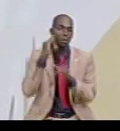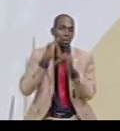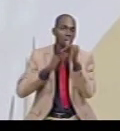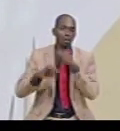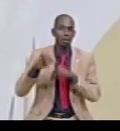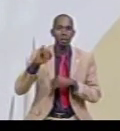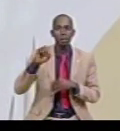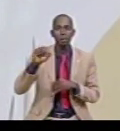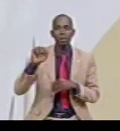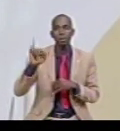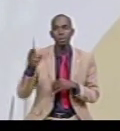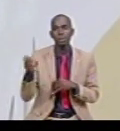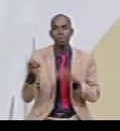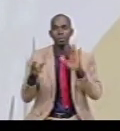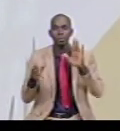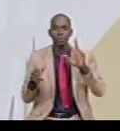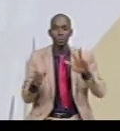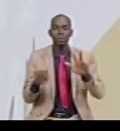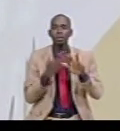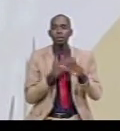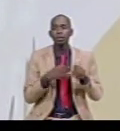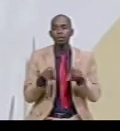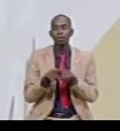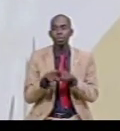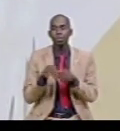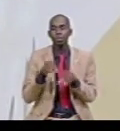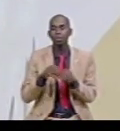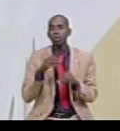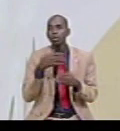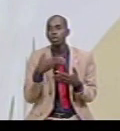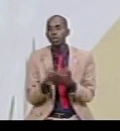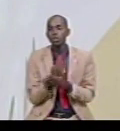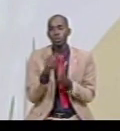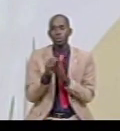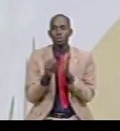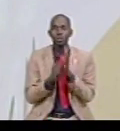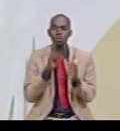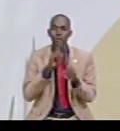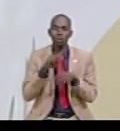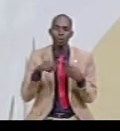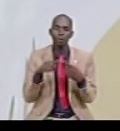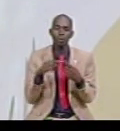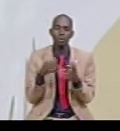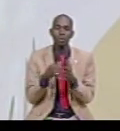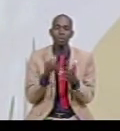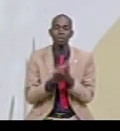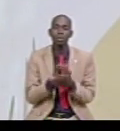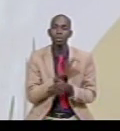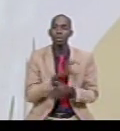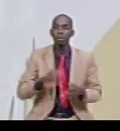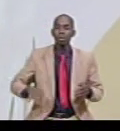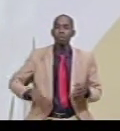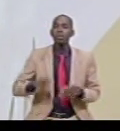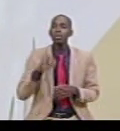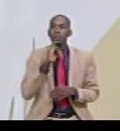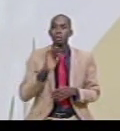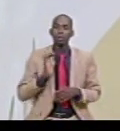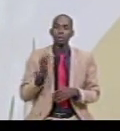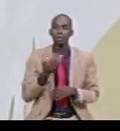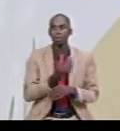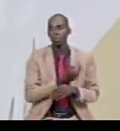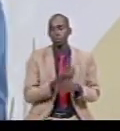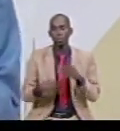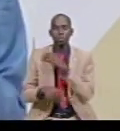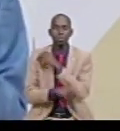the New Testament emphasizing to us that this is our Passover Lamb it's our the lamp of God that take away